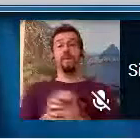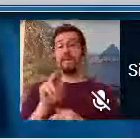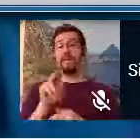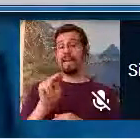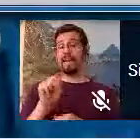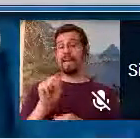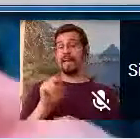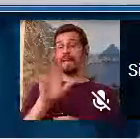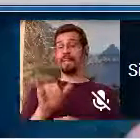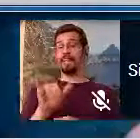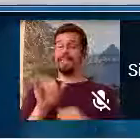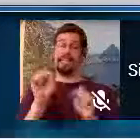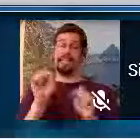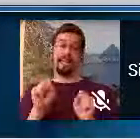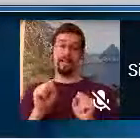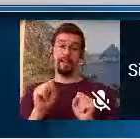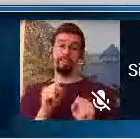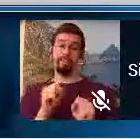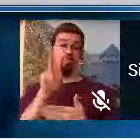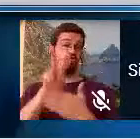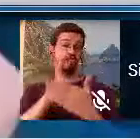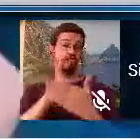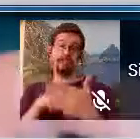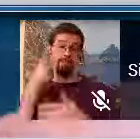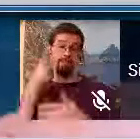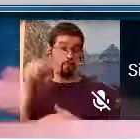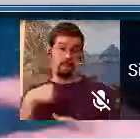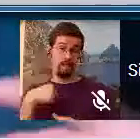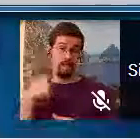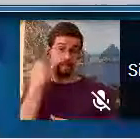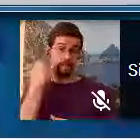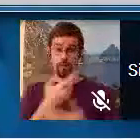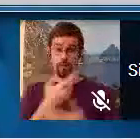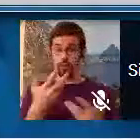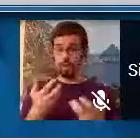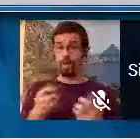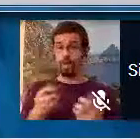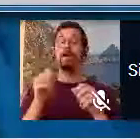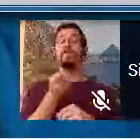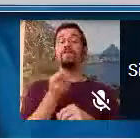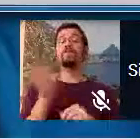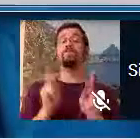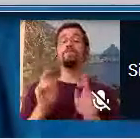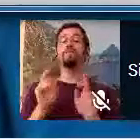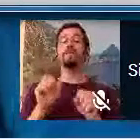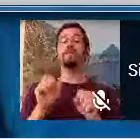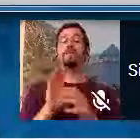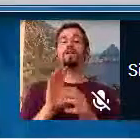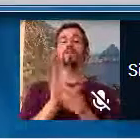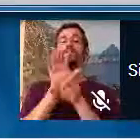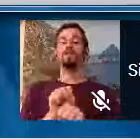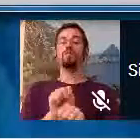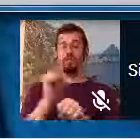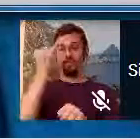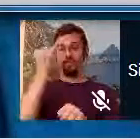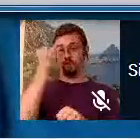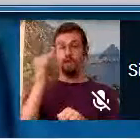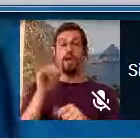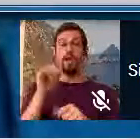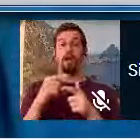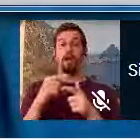occasionally. We're just reading out loud so that people will at least hear it and get an American Sign Language